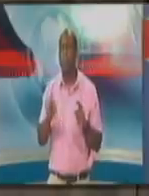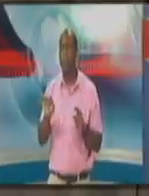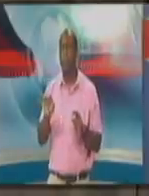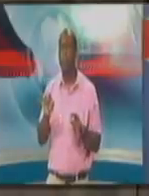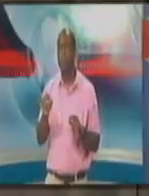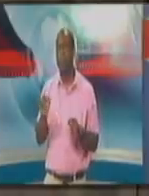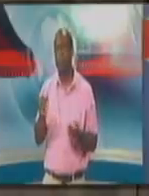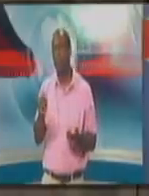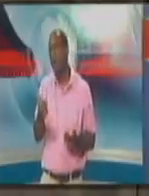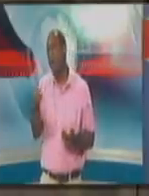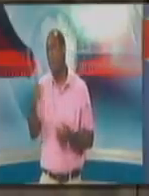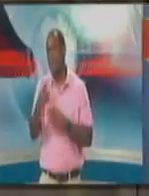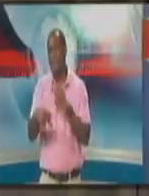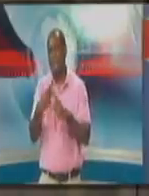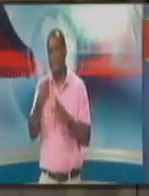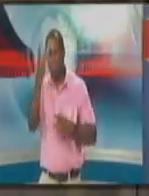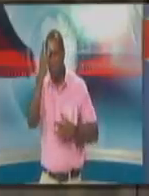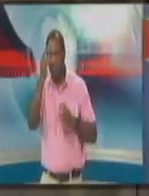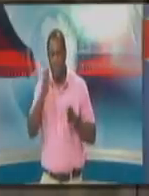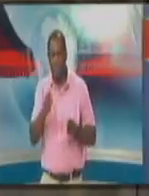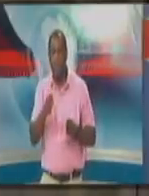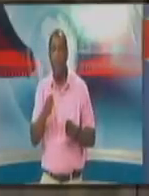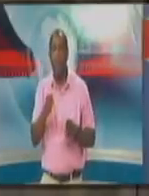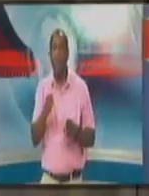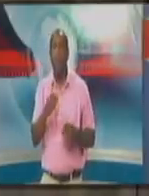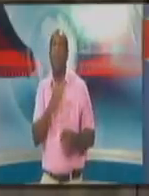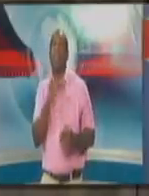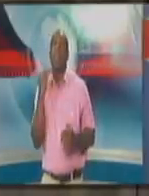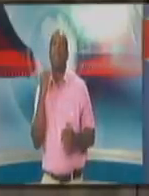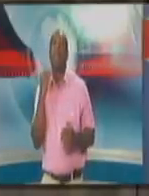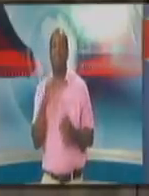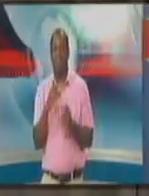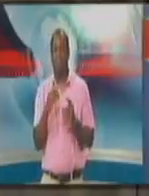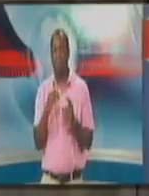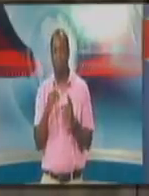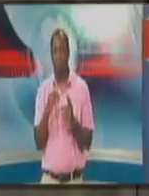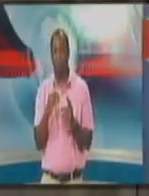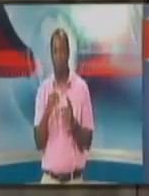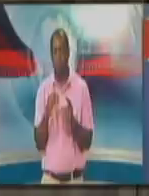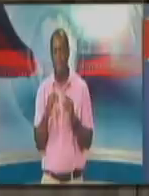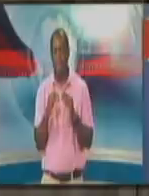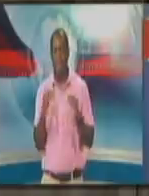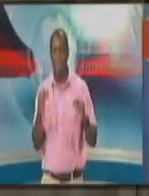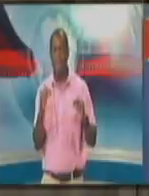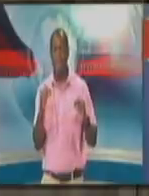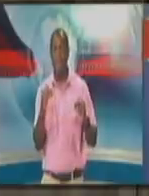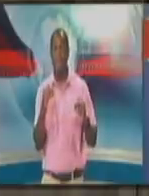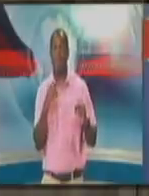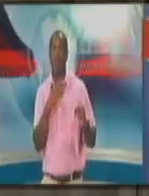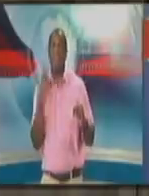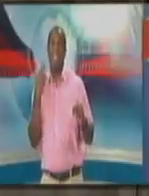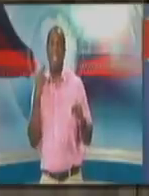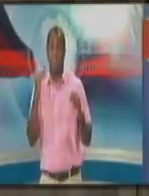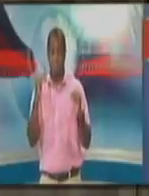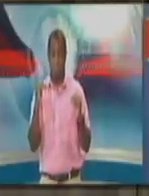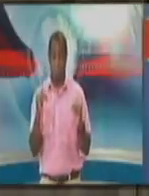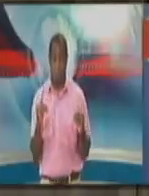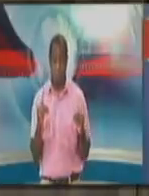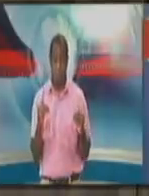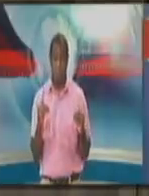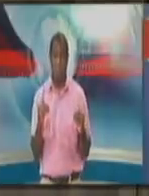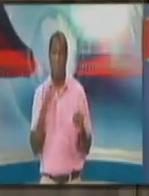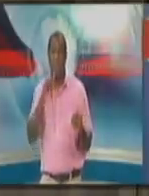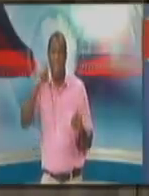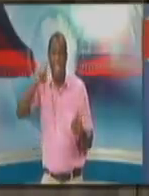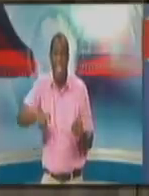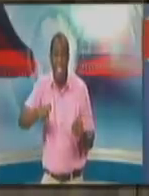CEO, and get a little more detail as to who is wearing and ensure that the protocols are being followed, meaning that the appropriate masks